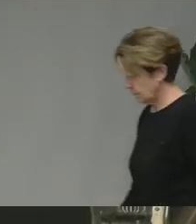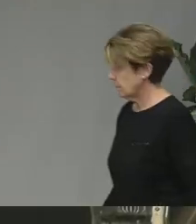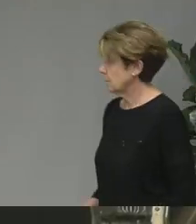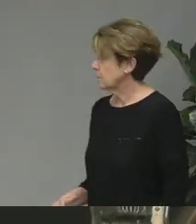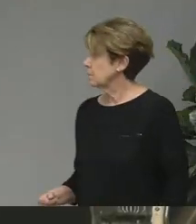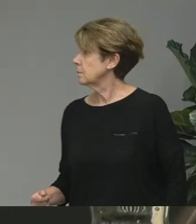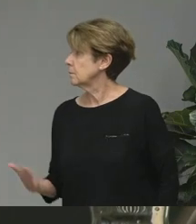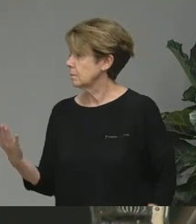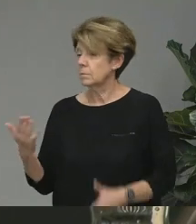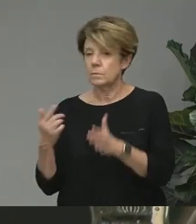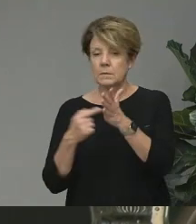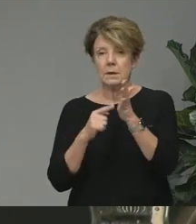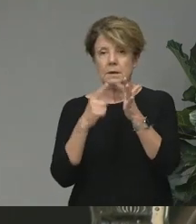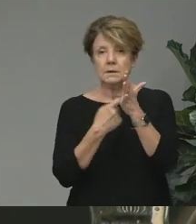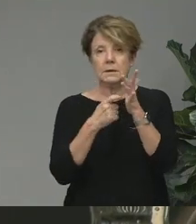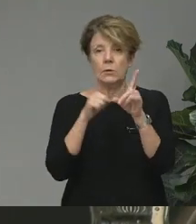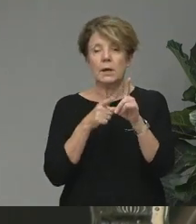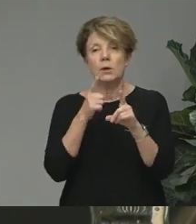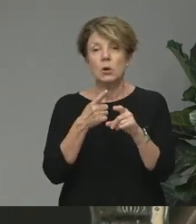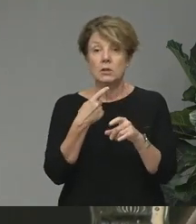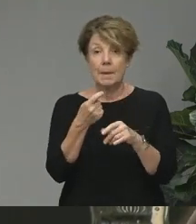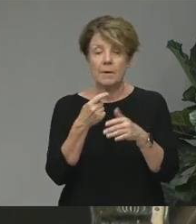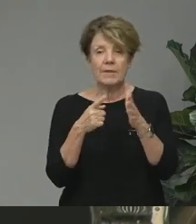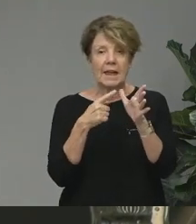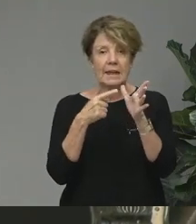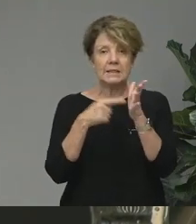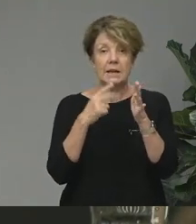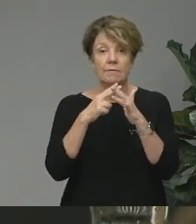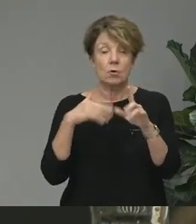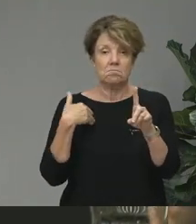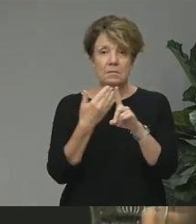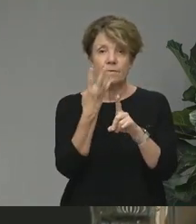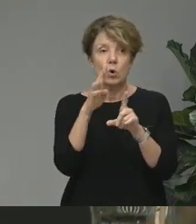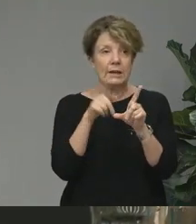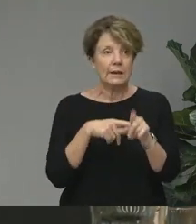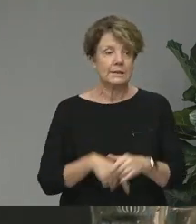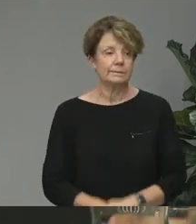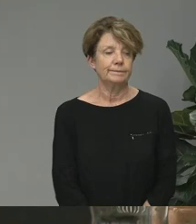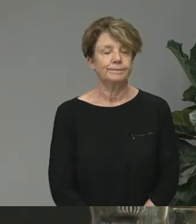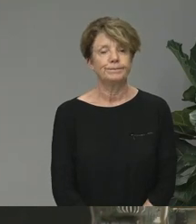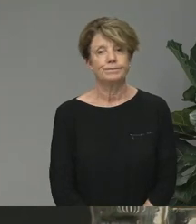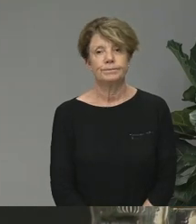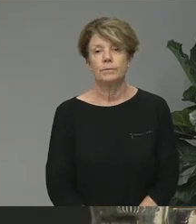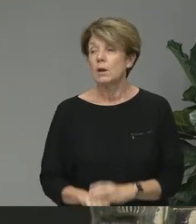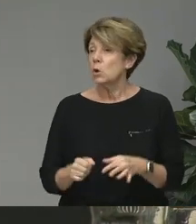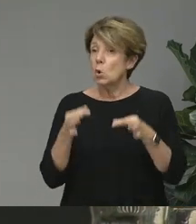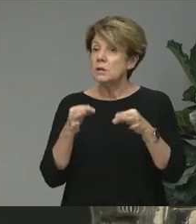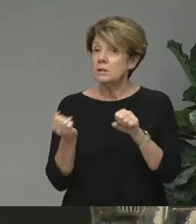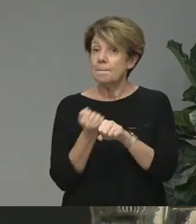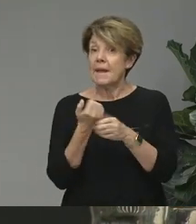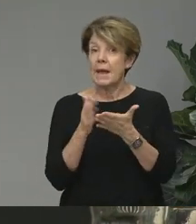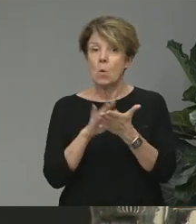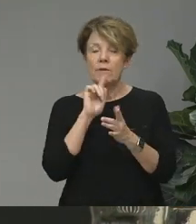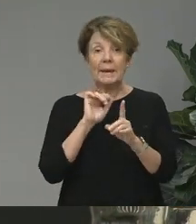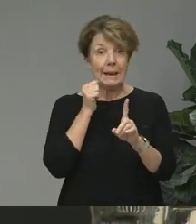Administrative Appeals Tribunal, or the AAT, for approximately 40 years. How do you think your decision-making would have been affected